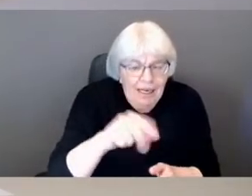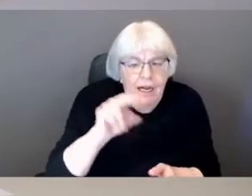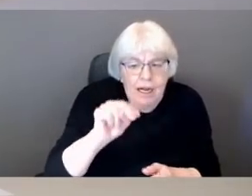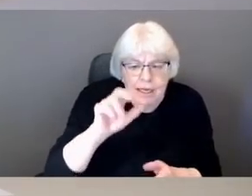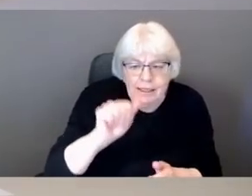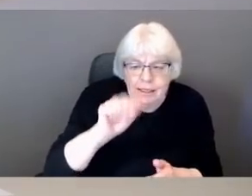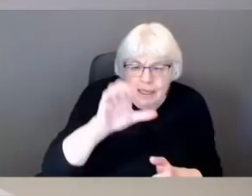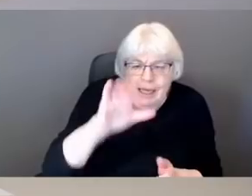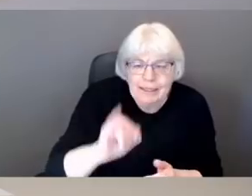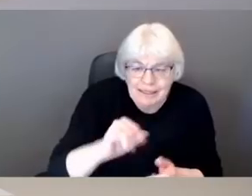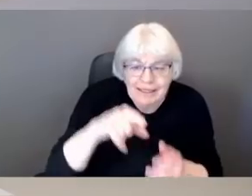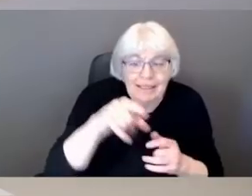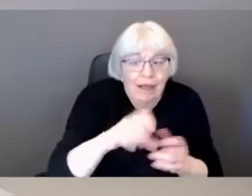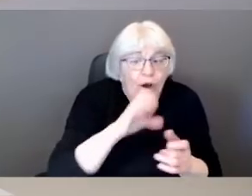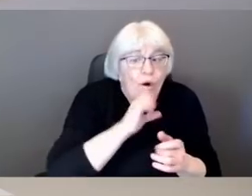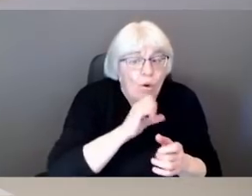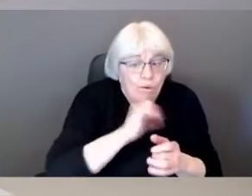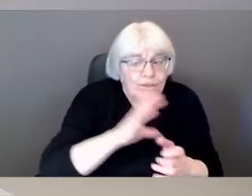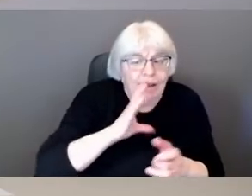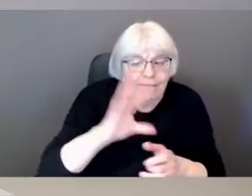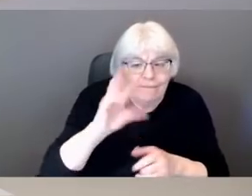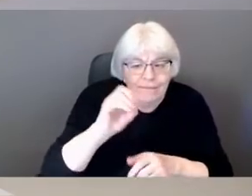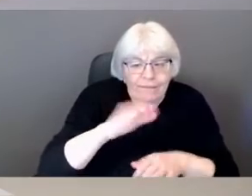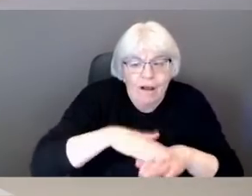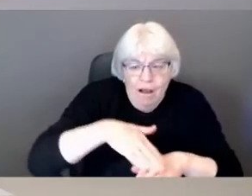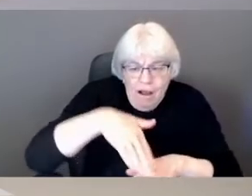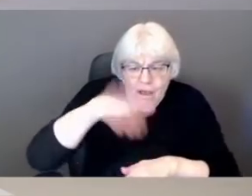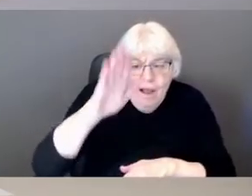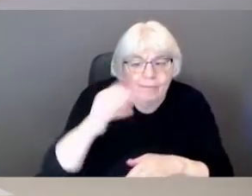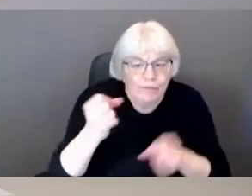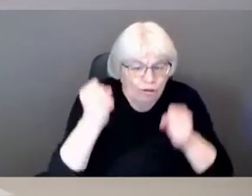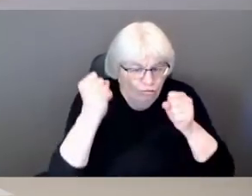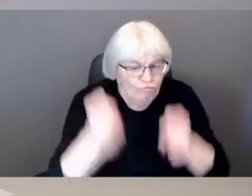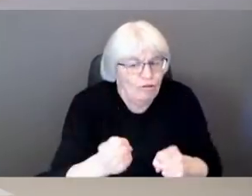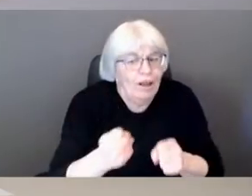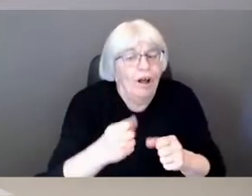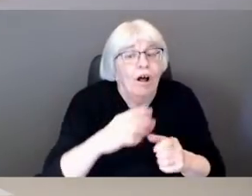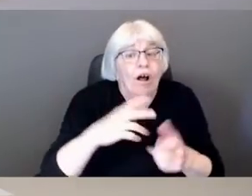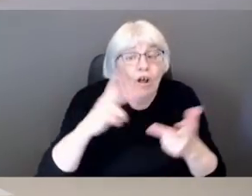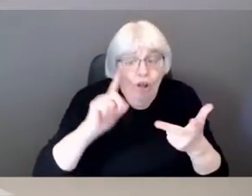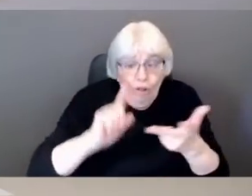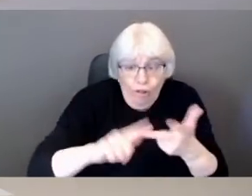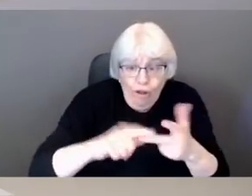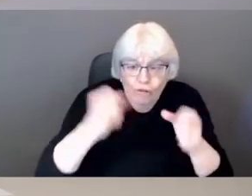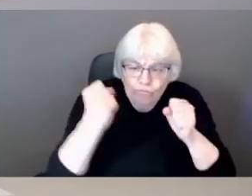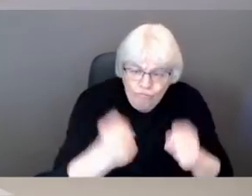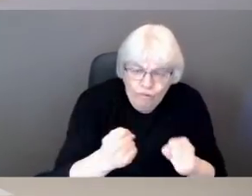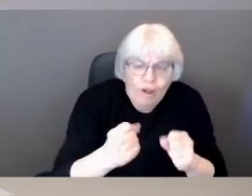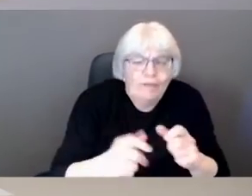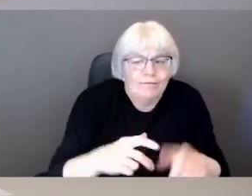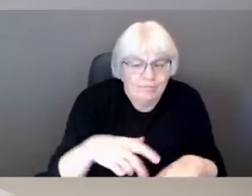up. It's more of a discretionary recommendation for 18 to 49,